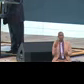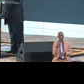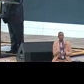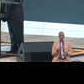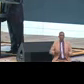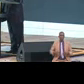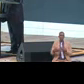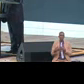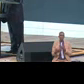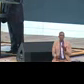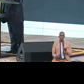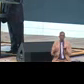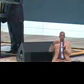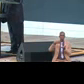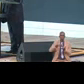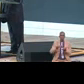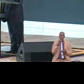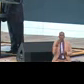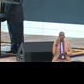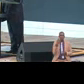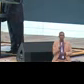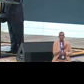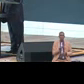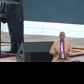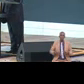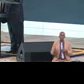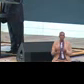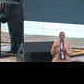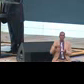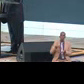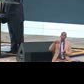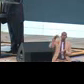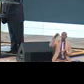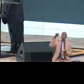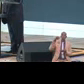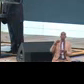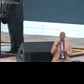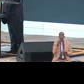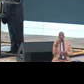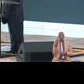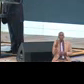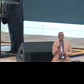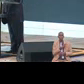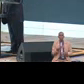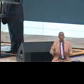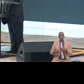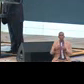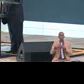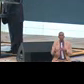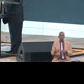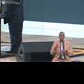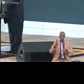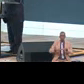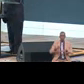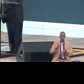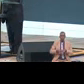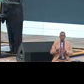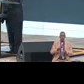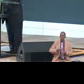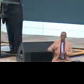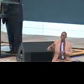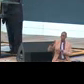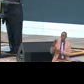resurrection, after ascension, after sitting on the right hand of majesty on